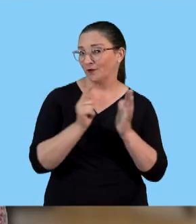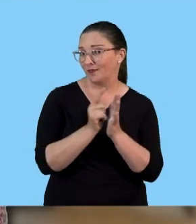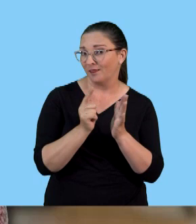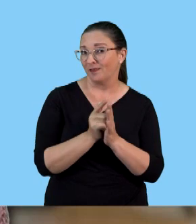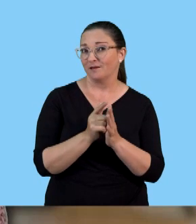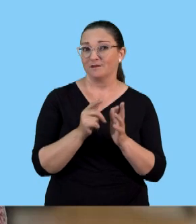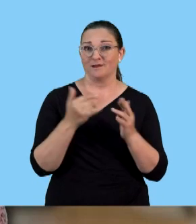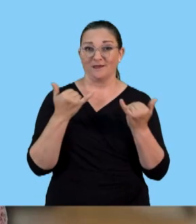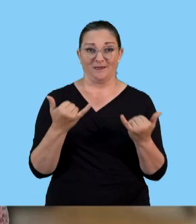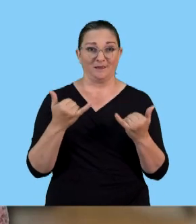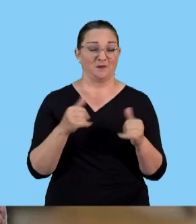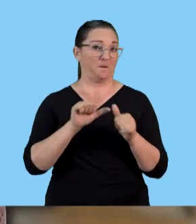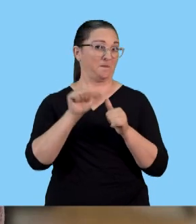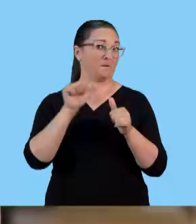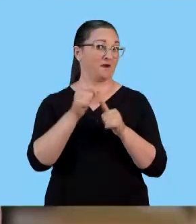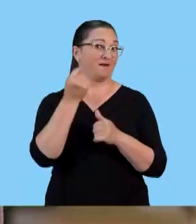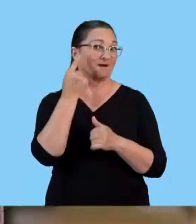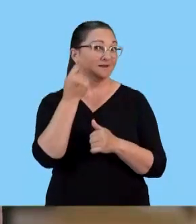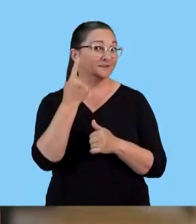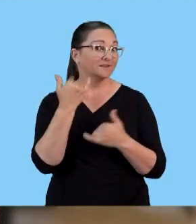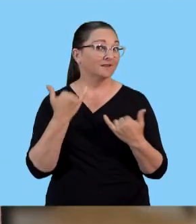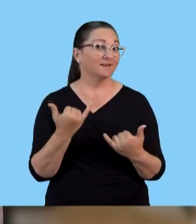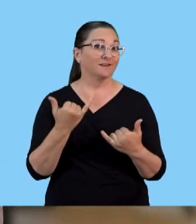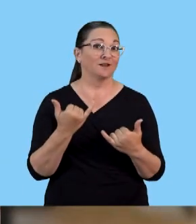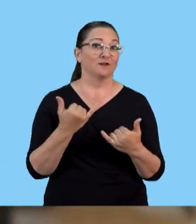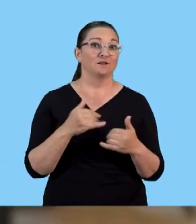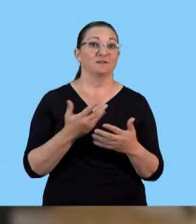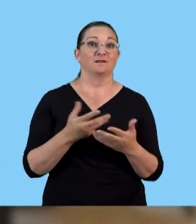have enjoyed today's lesson and you have a better